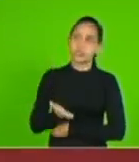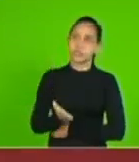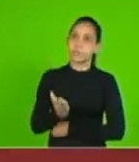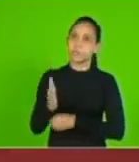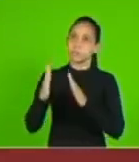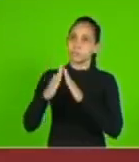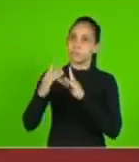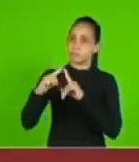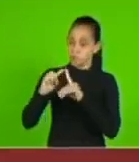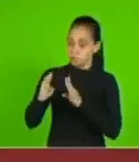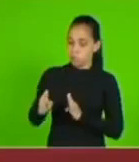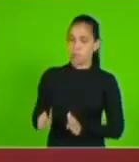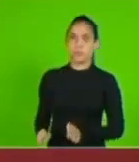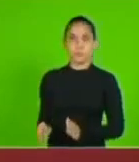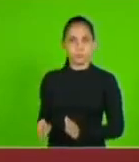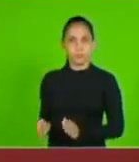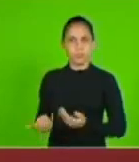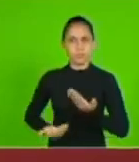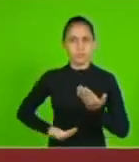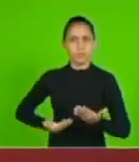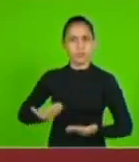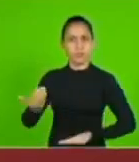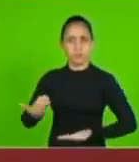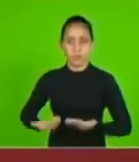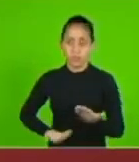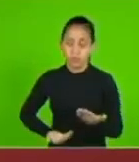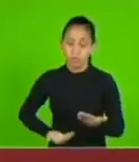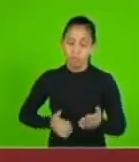church. The world,